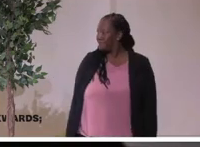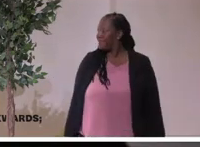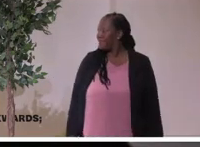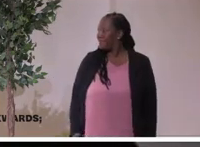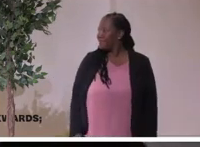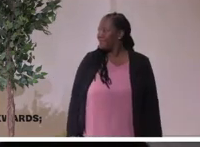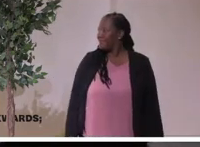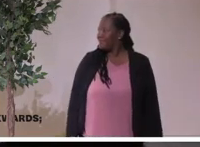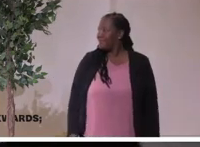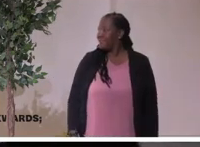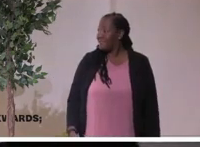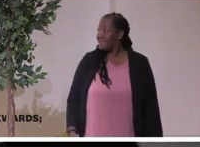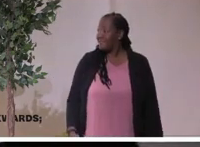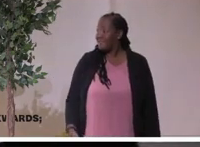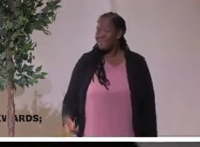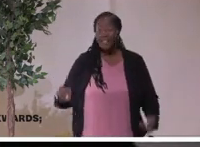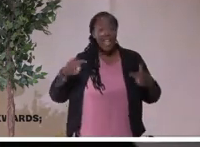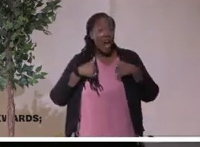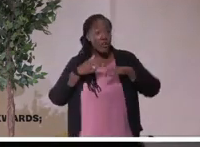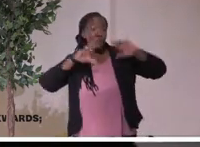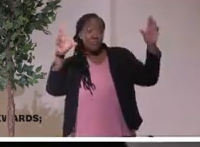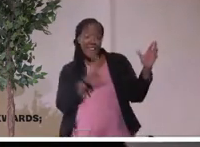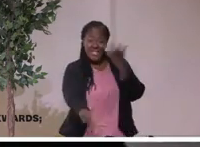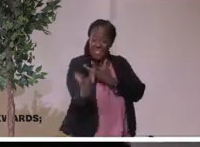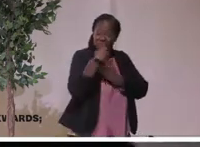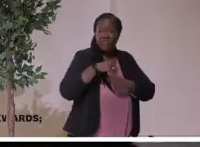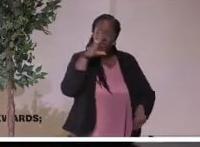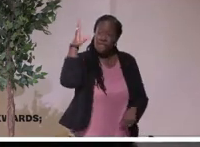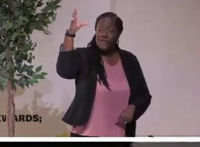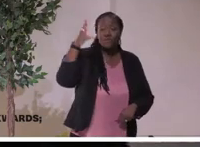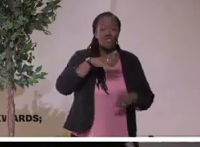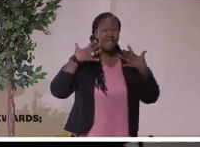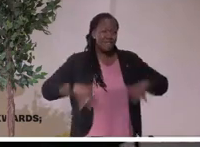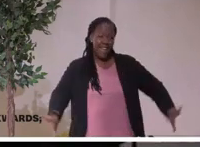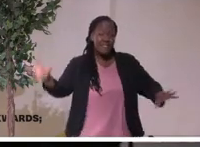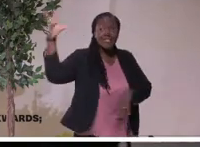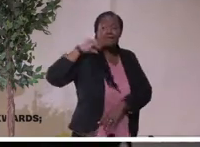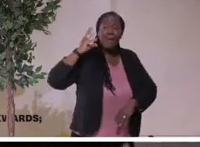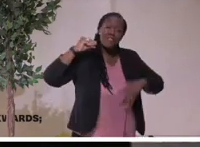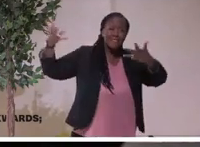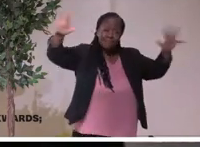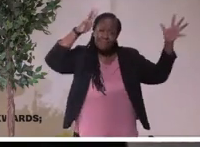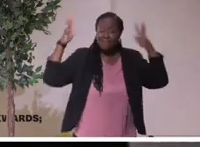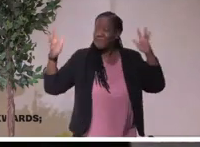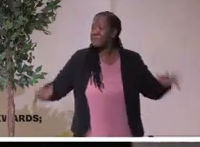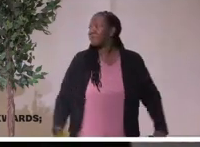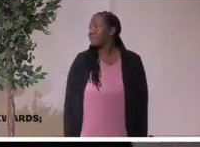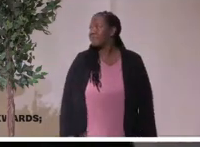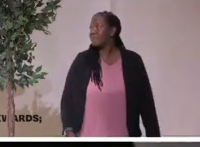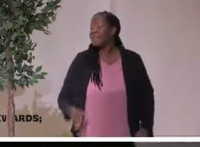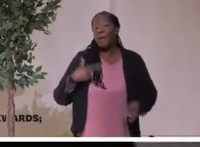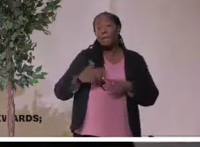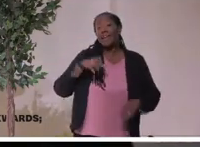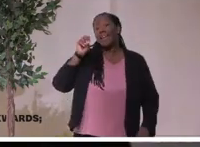Yo, are y'all ready for this Into the Future of Fashion Experience? Give it up. Listen, my name is... name is